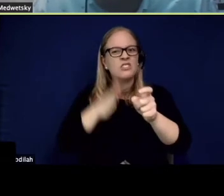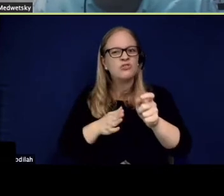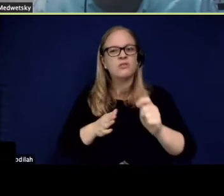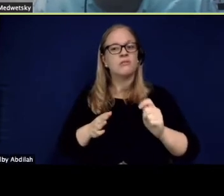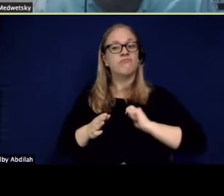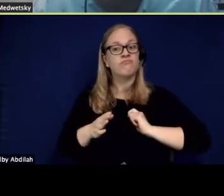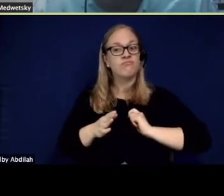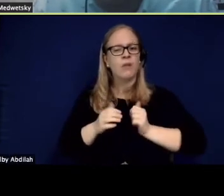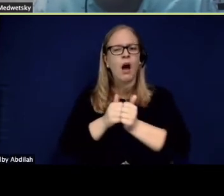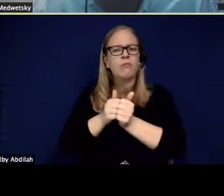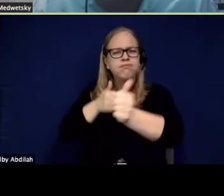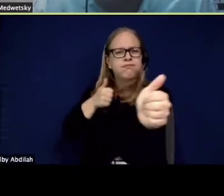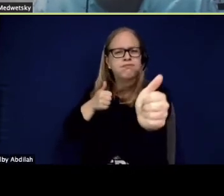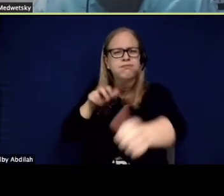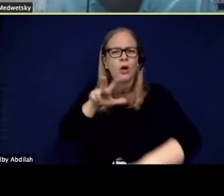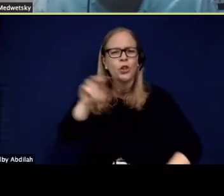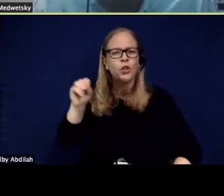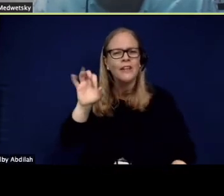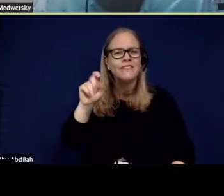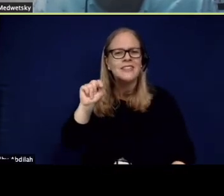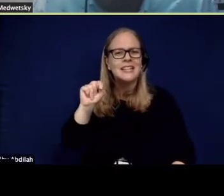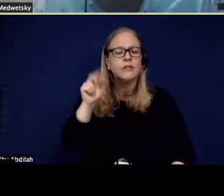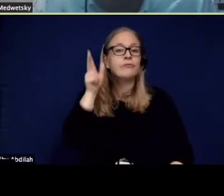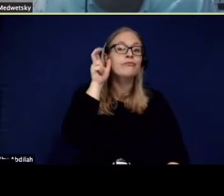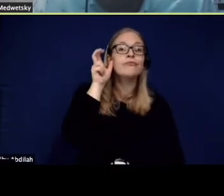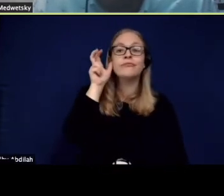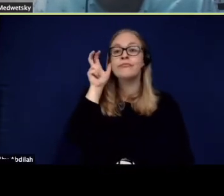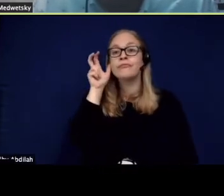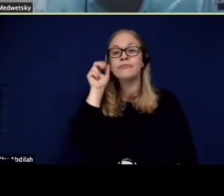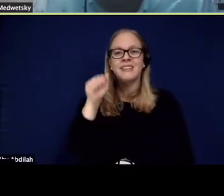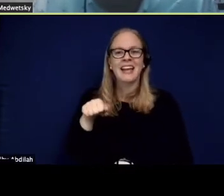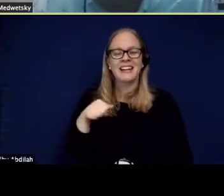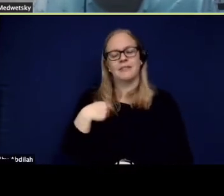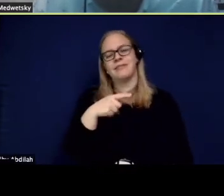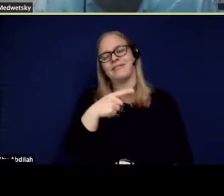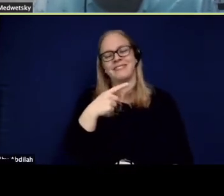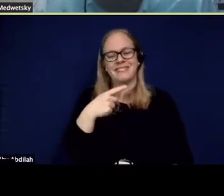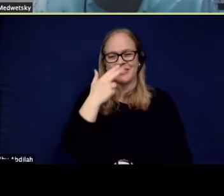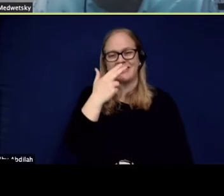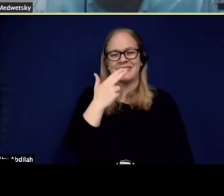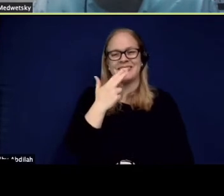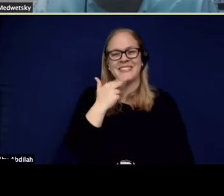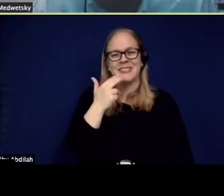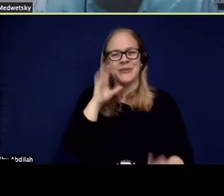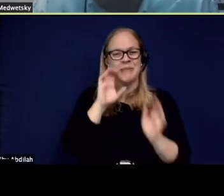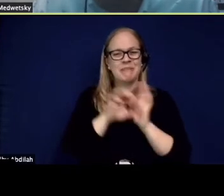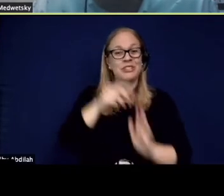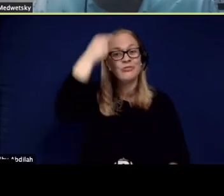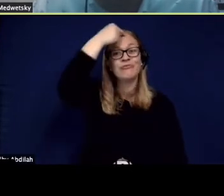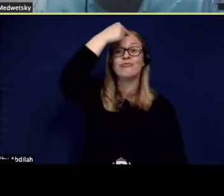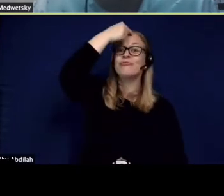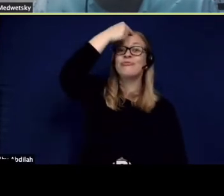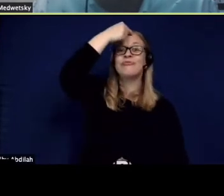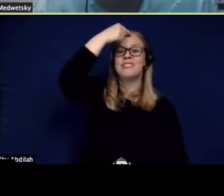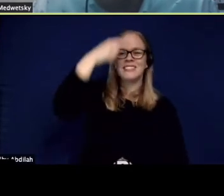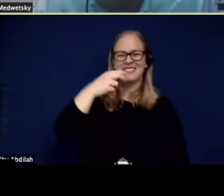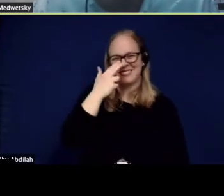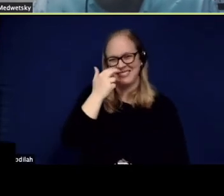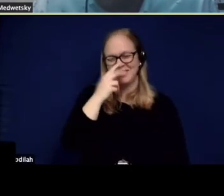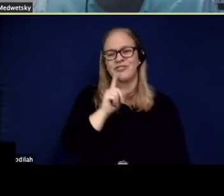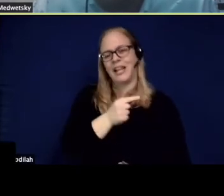thought it was a cute picture of this person wearing this kind of receiving streamer